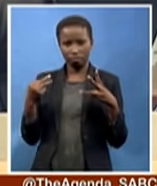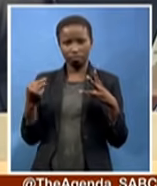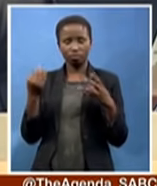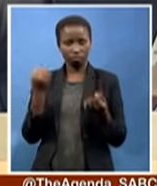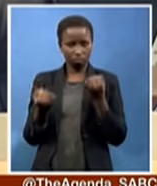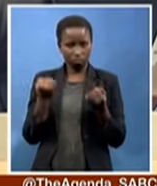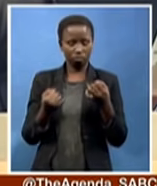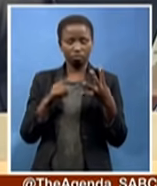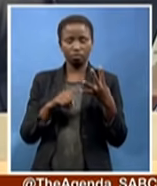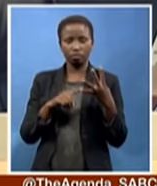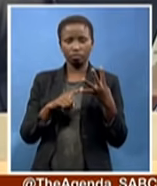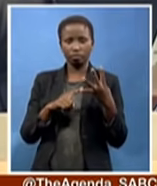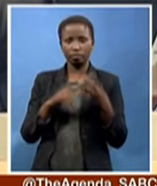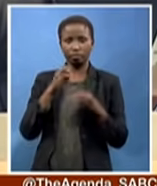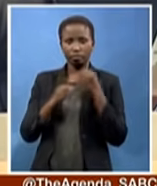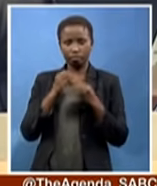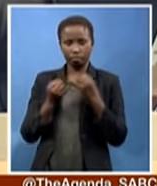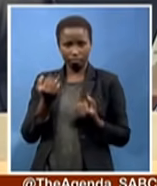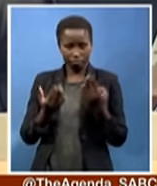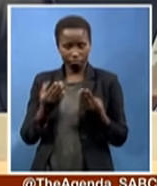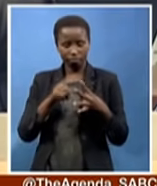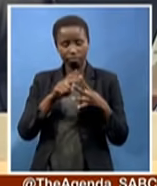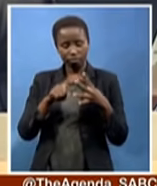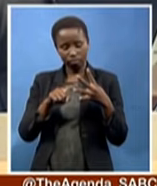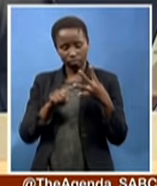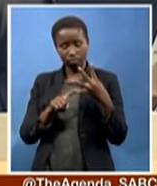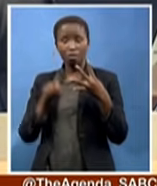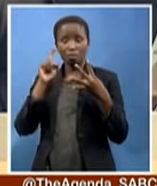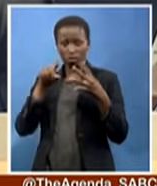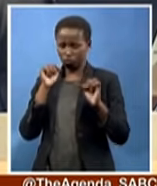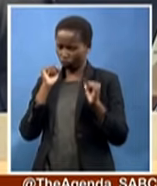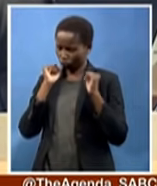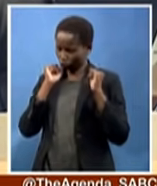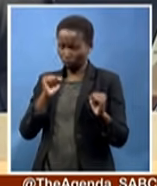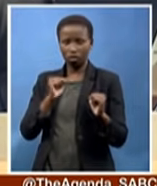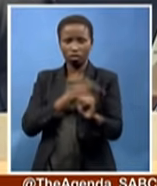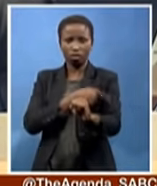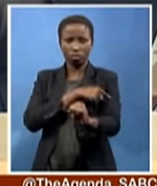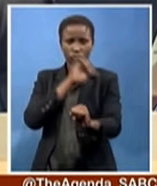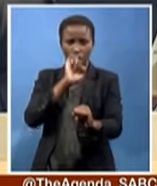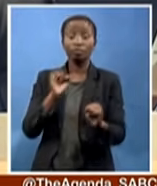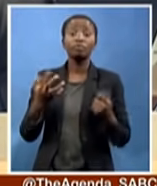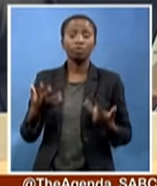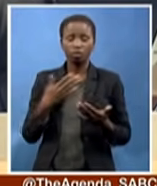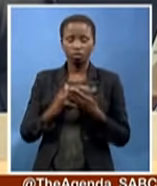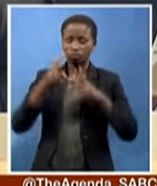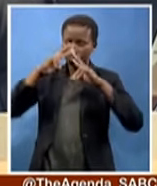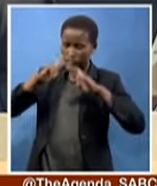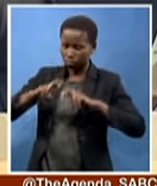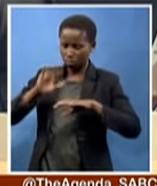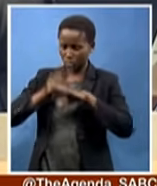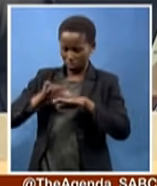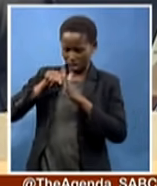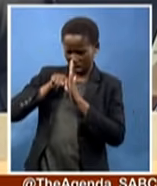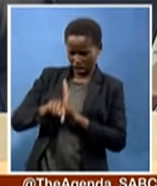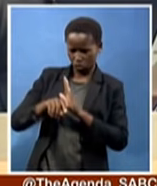state capacity to successfully investigate and prosecute corruption and account for any failure to